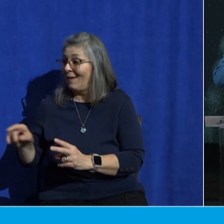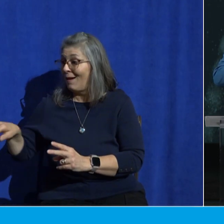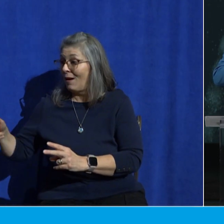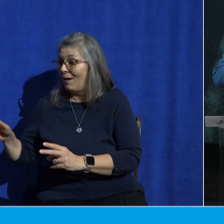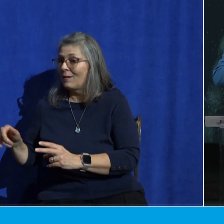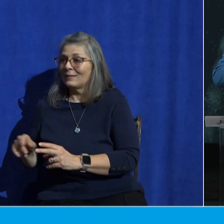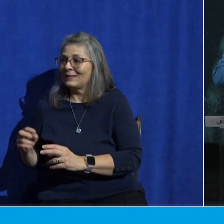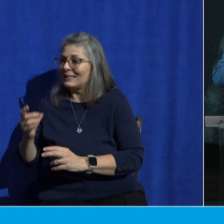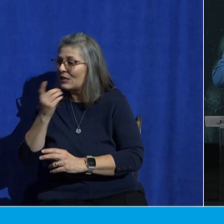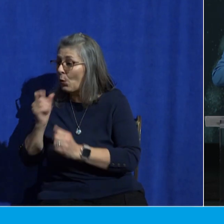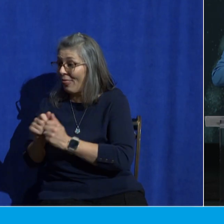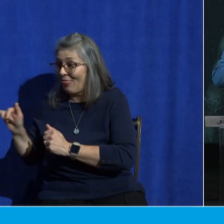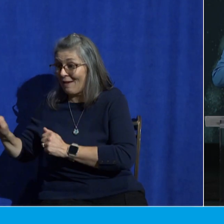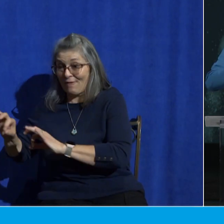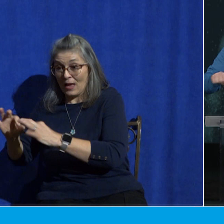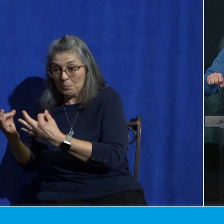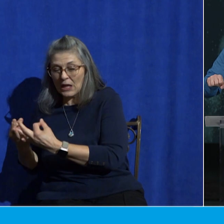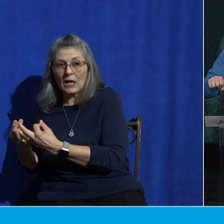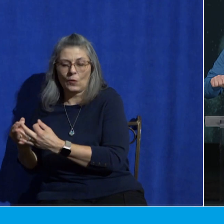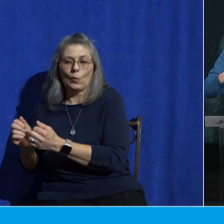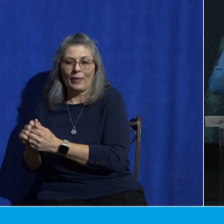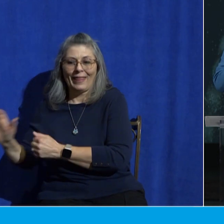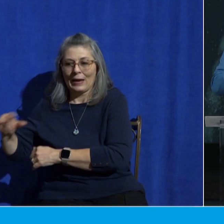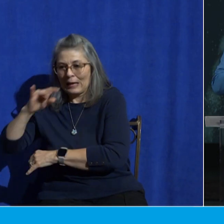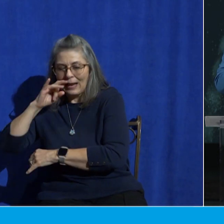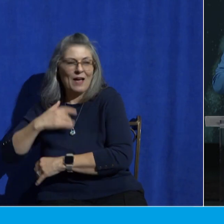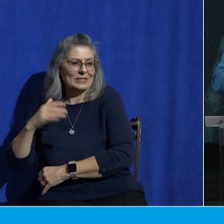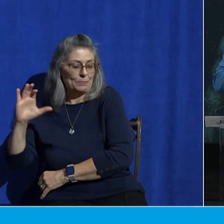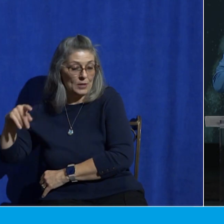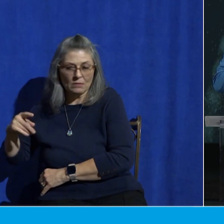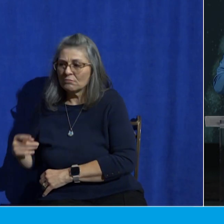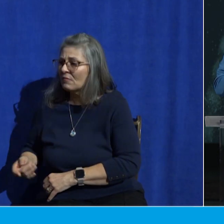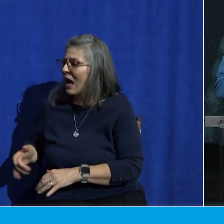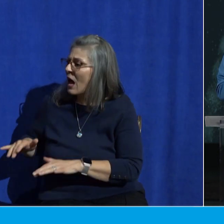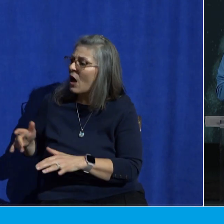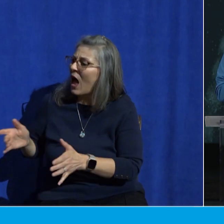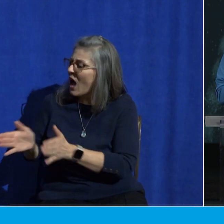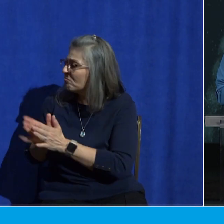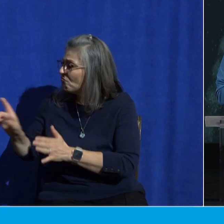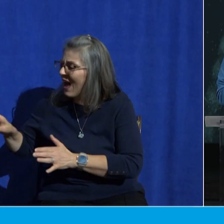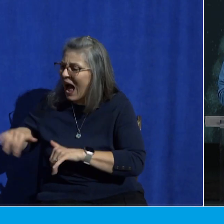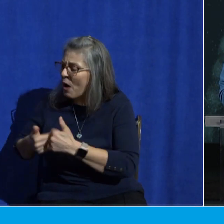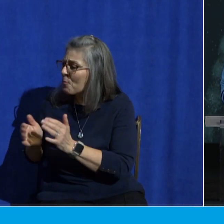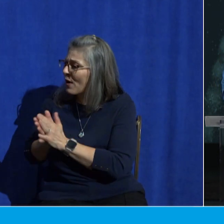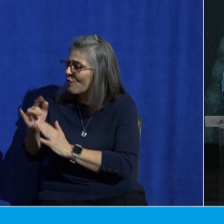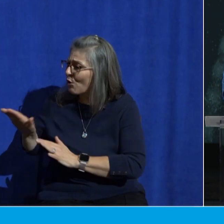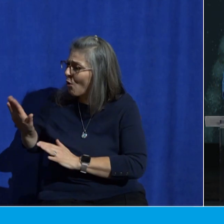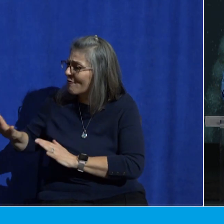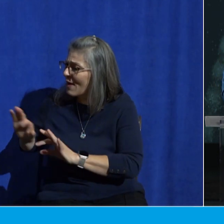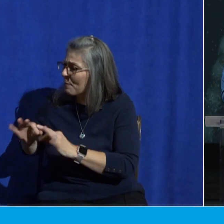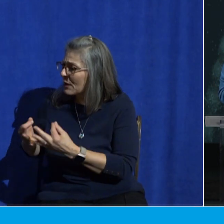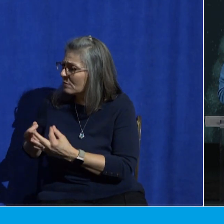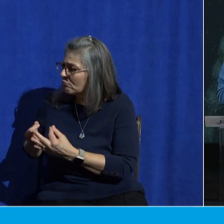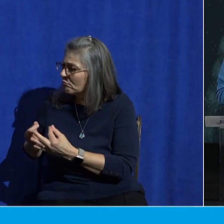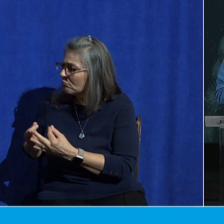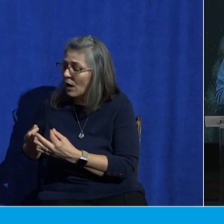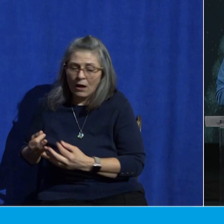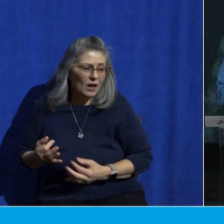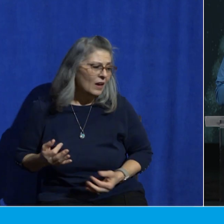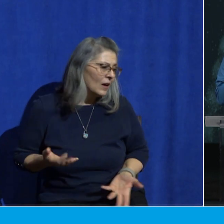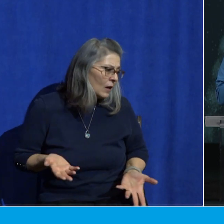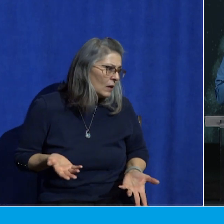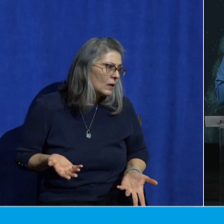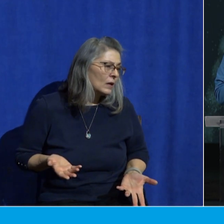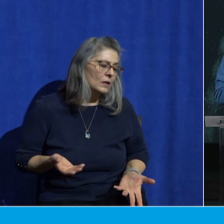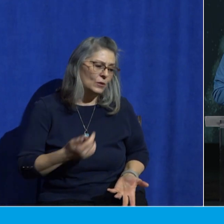family was coming to the prayer gathering and said, "Hey, is there anything we can pray specifically for?" And they just shared